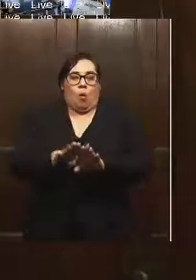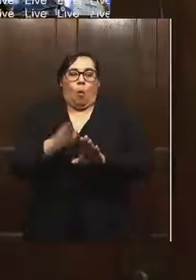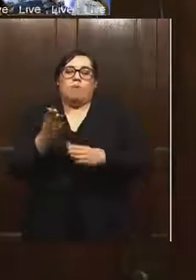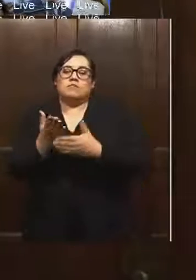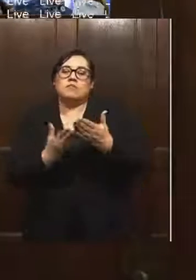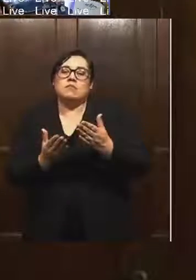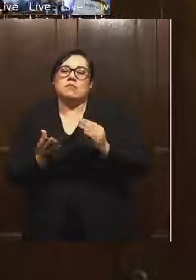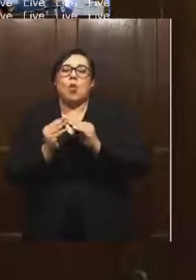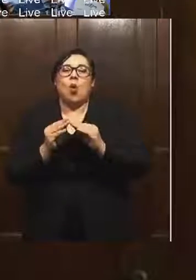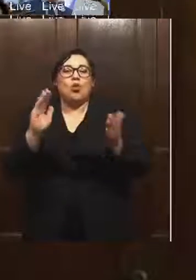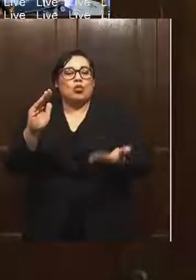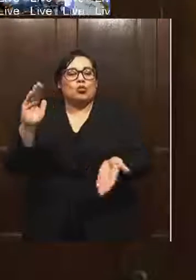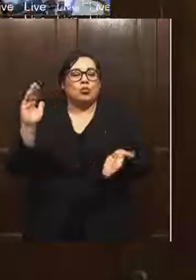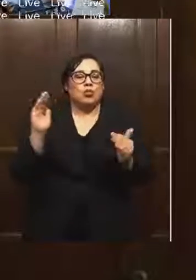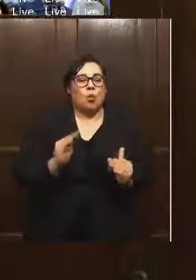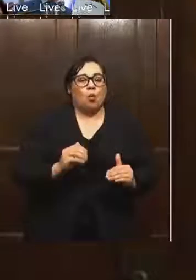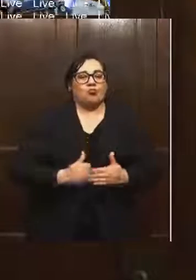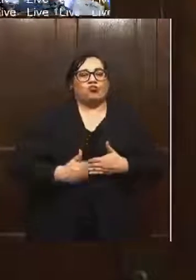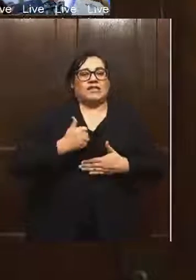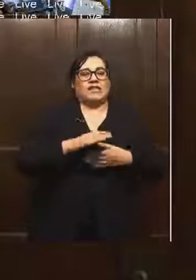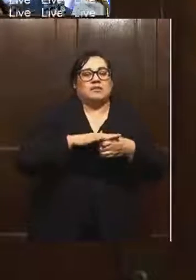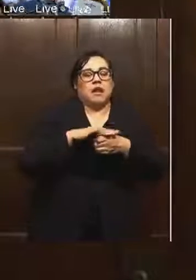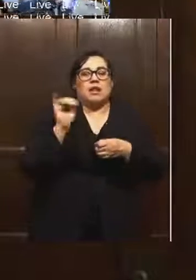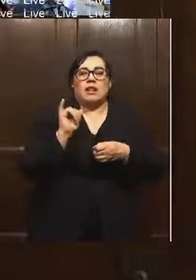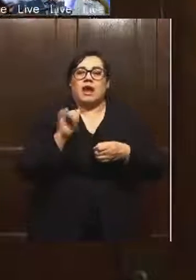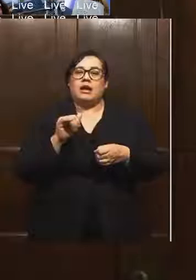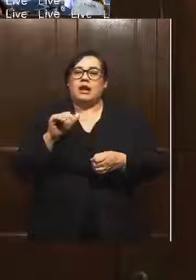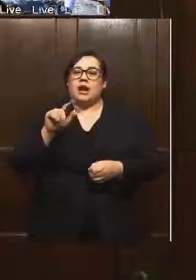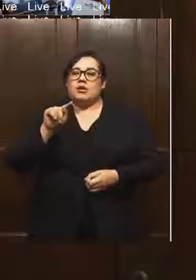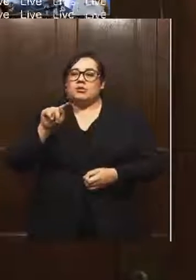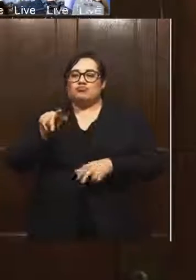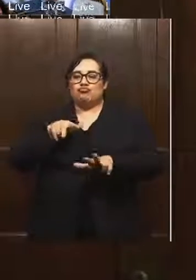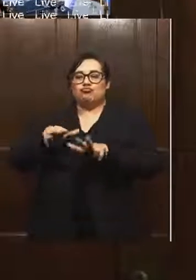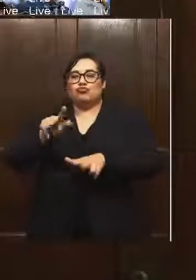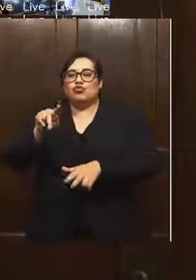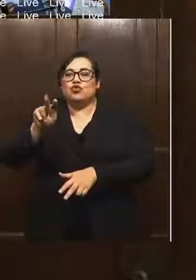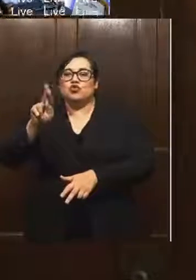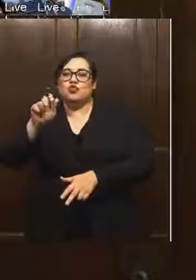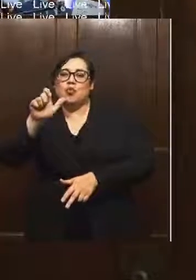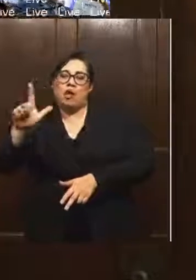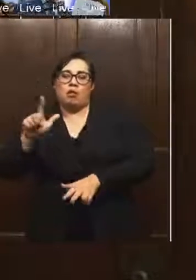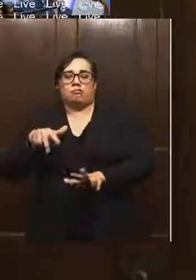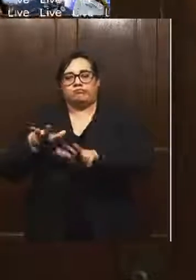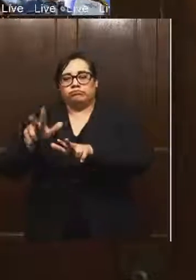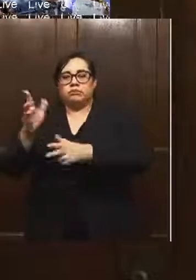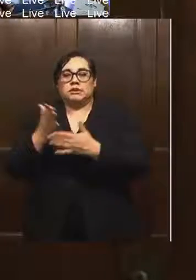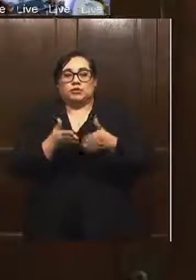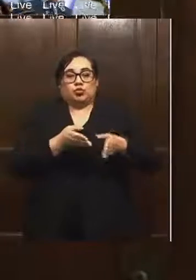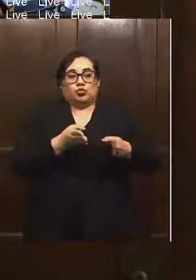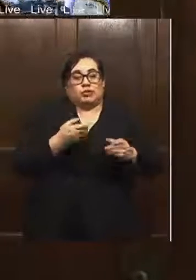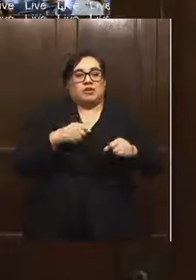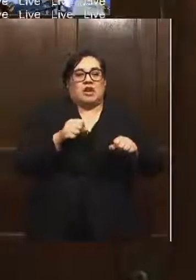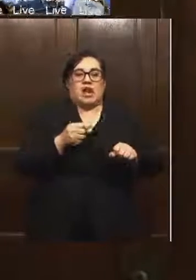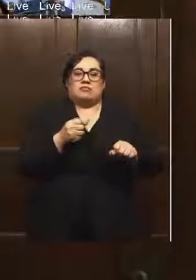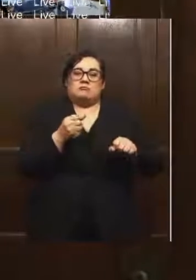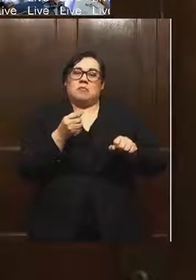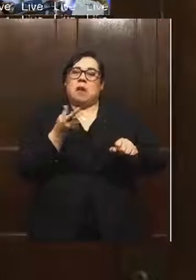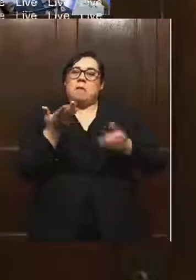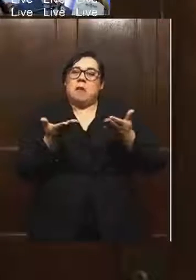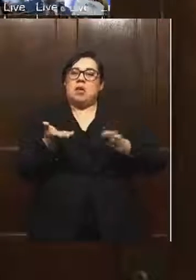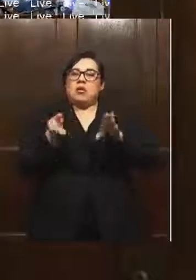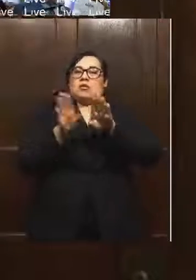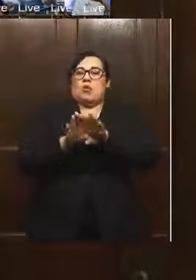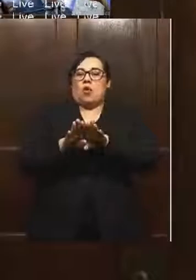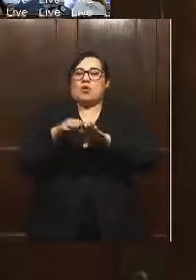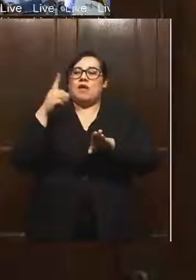some low-risk spaces and places like trails, some streets that we might be able to shut down so that we have a little bit